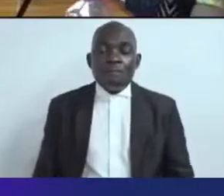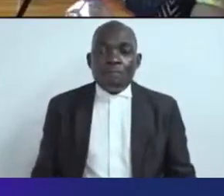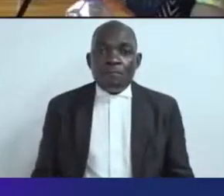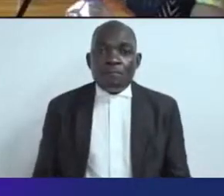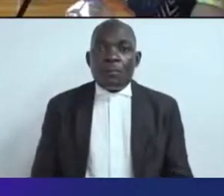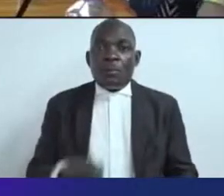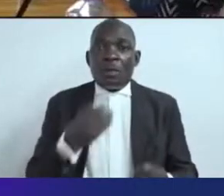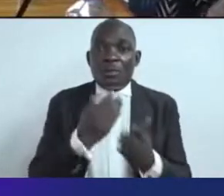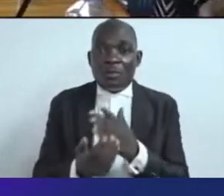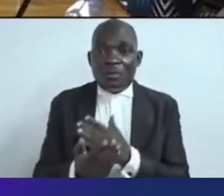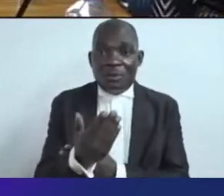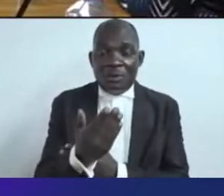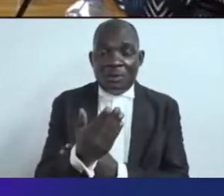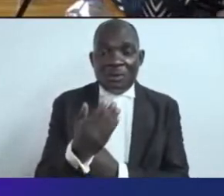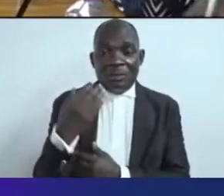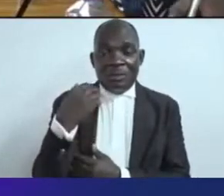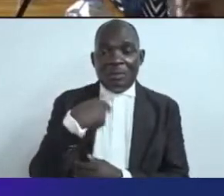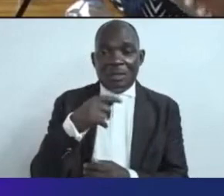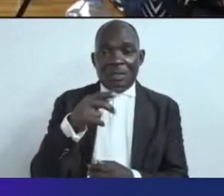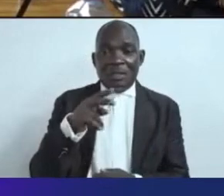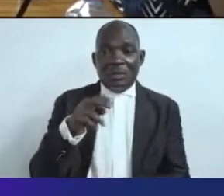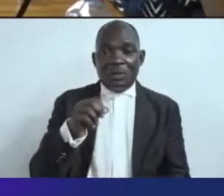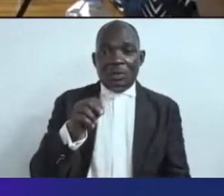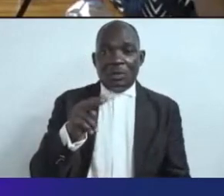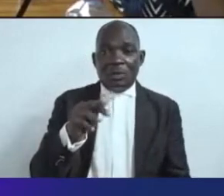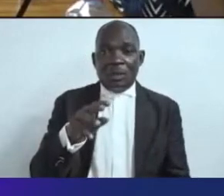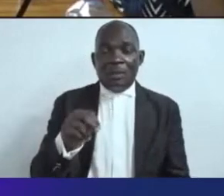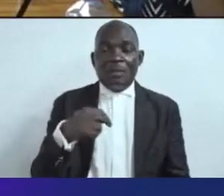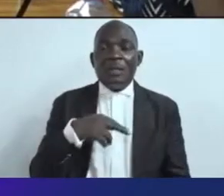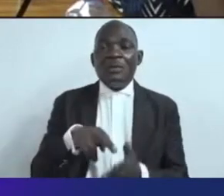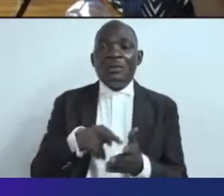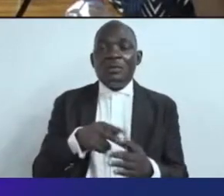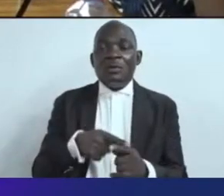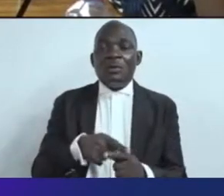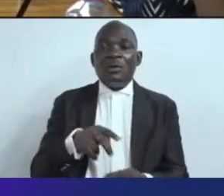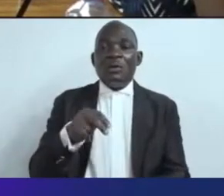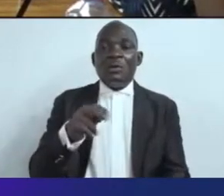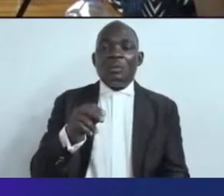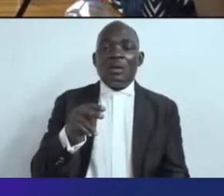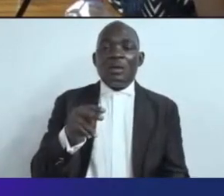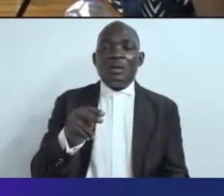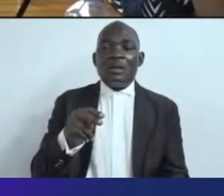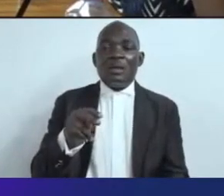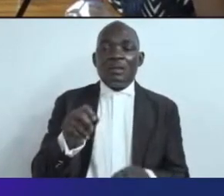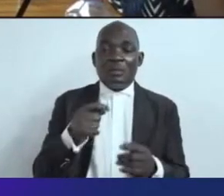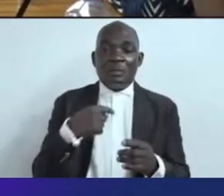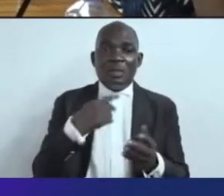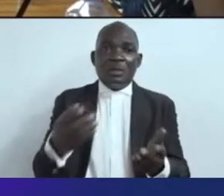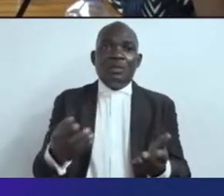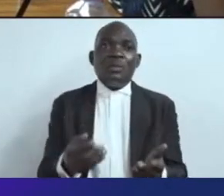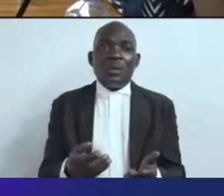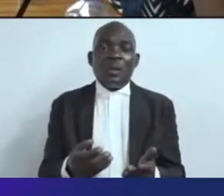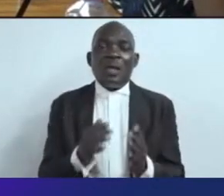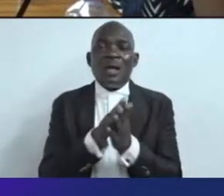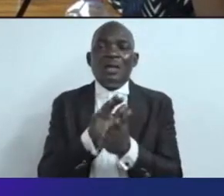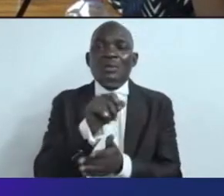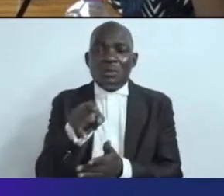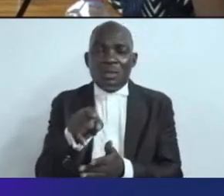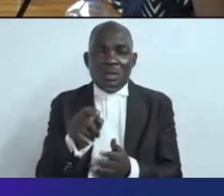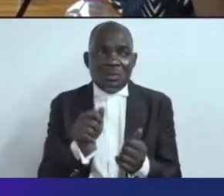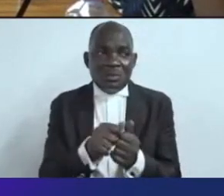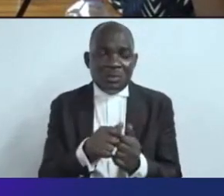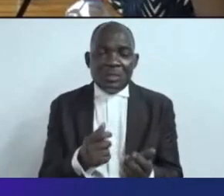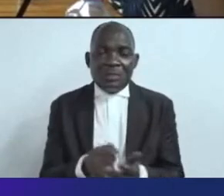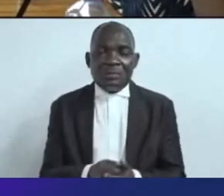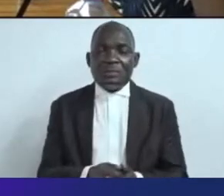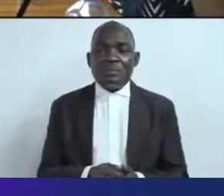Good morning, Mr. Governor. My name is Norvan Echo Hayford. I report for NorvanReports.com. And I want to ask you a question with regards to